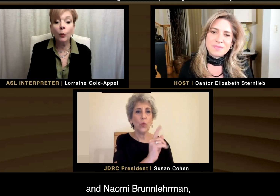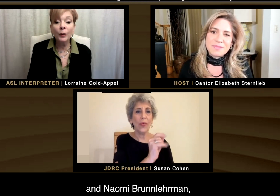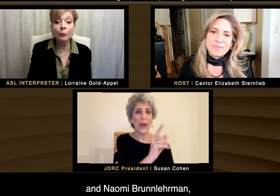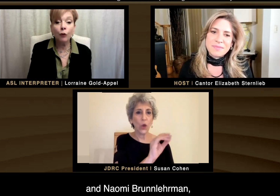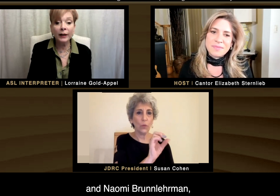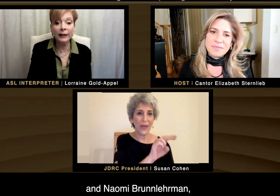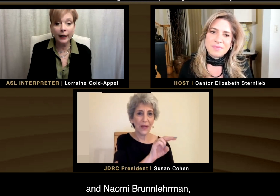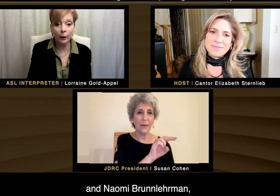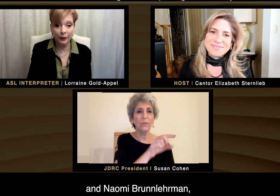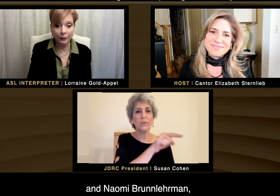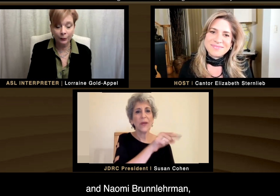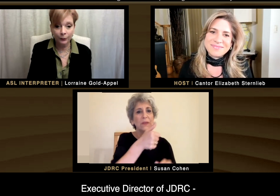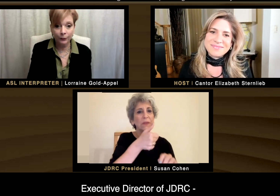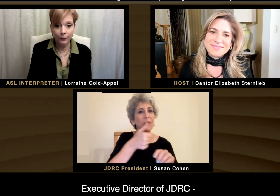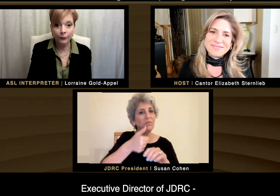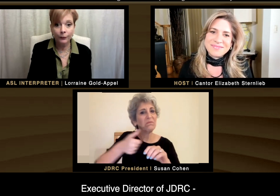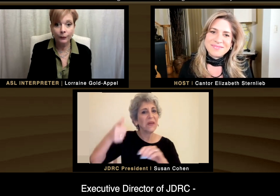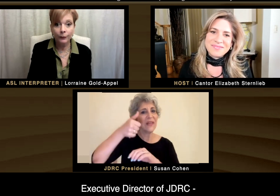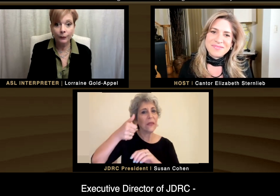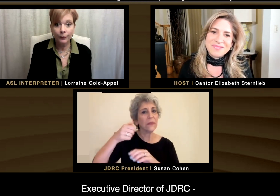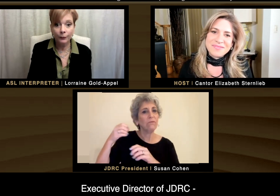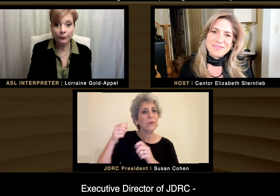And Naomi Brunn-Lehrman